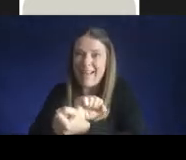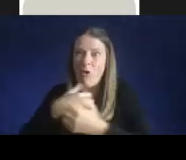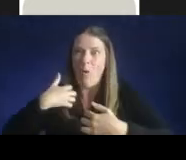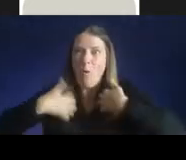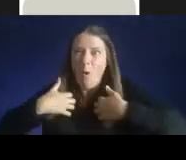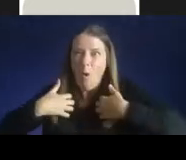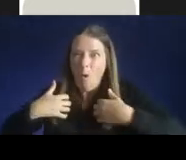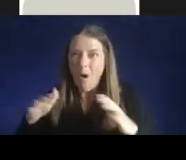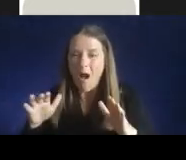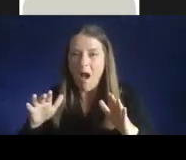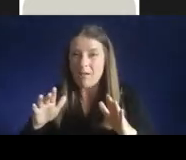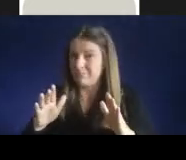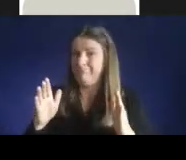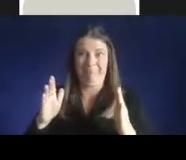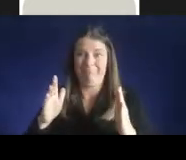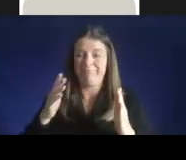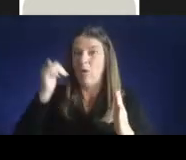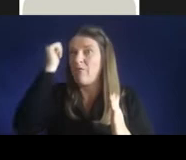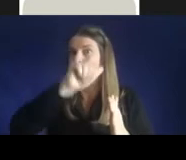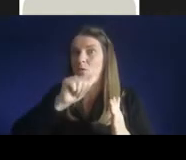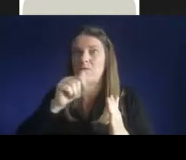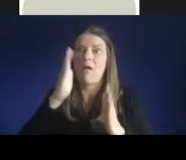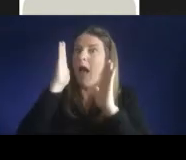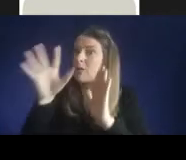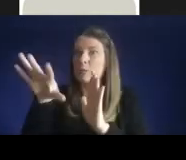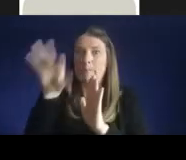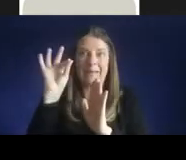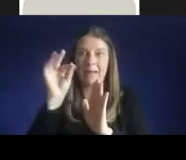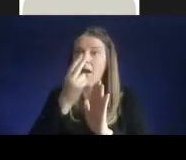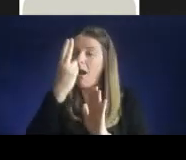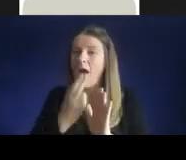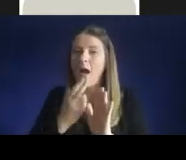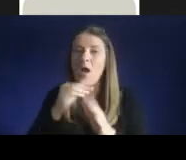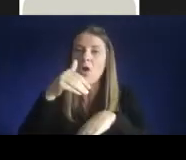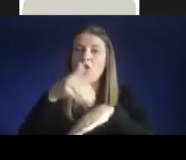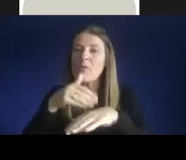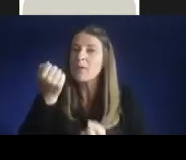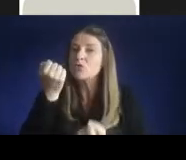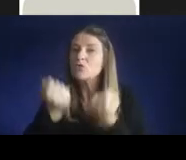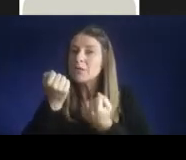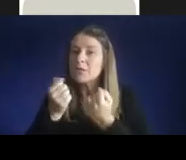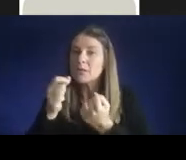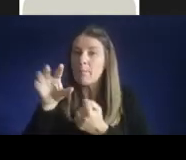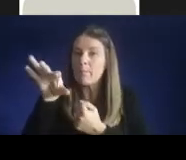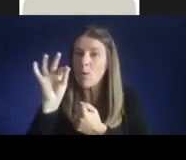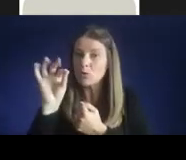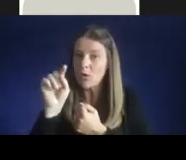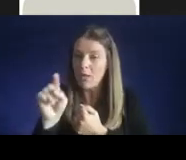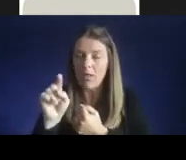question. The Arts and Criminal Justice Settings module was my go-to since 1st